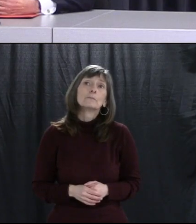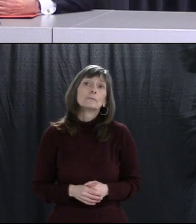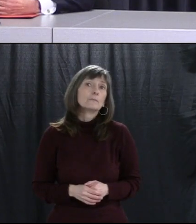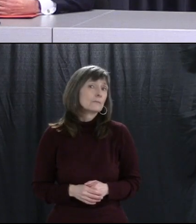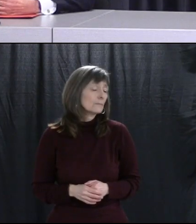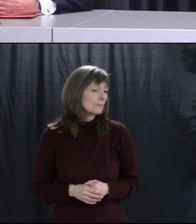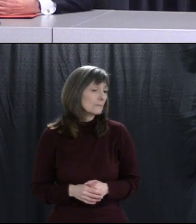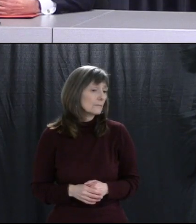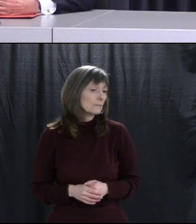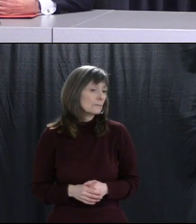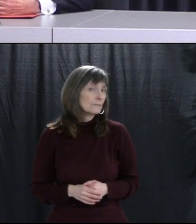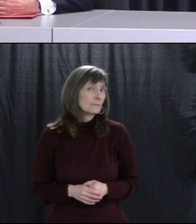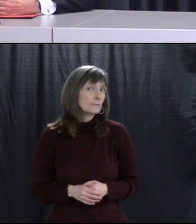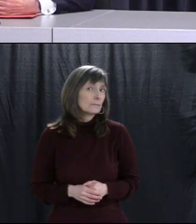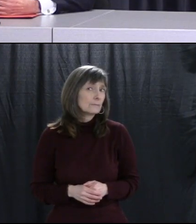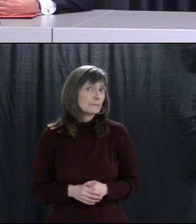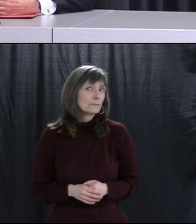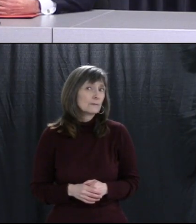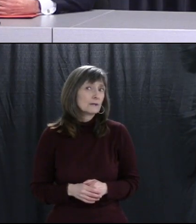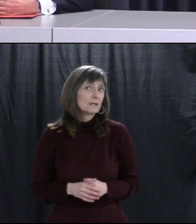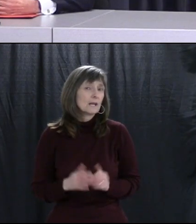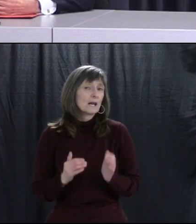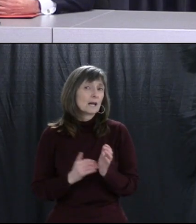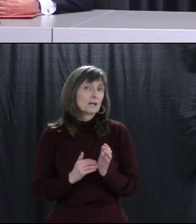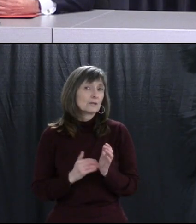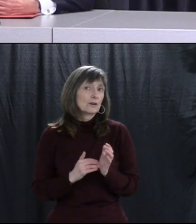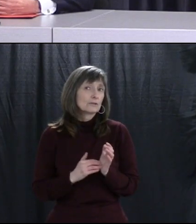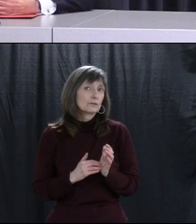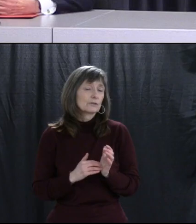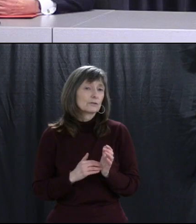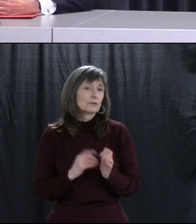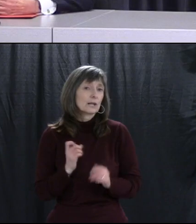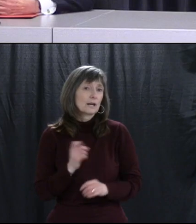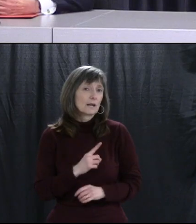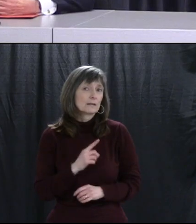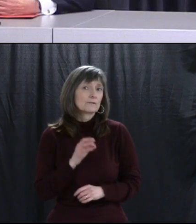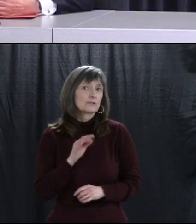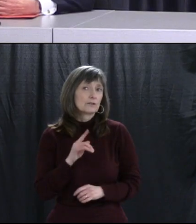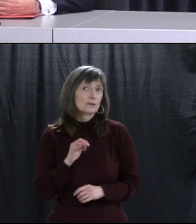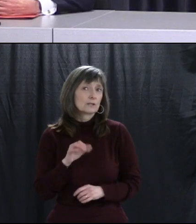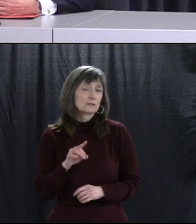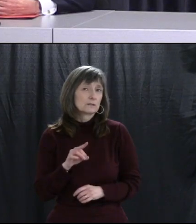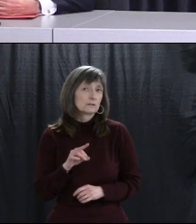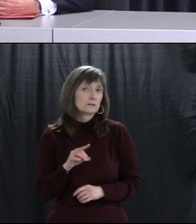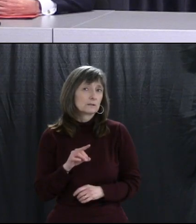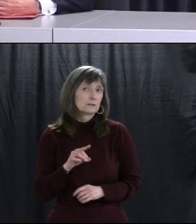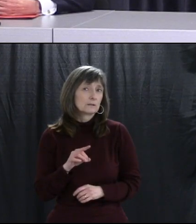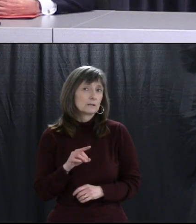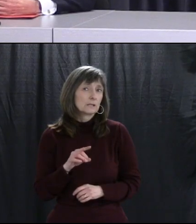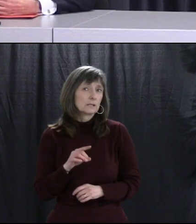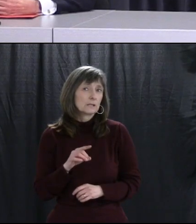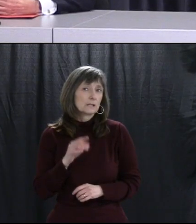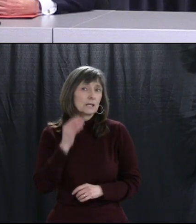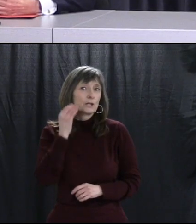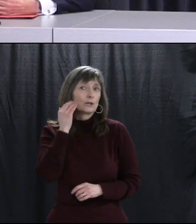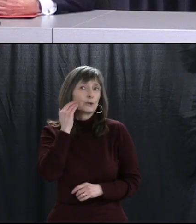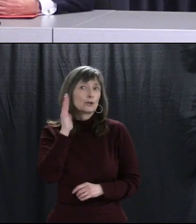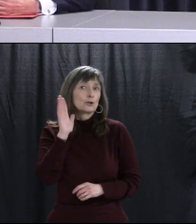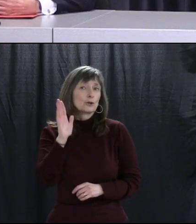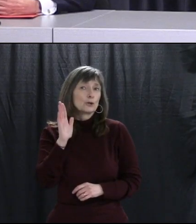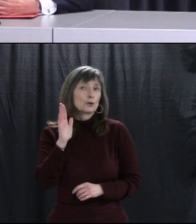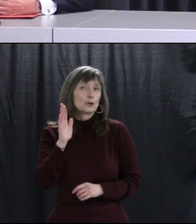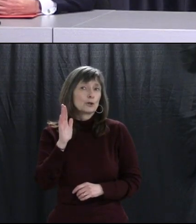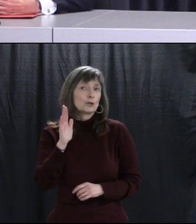for Dr. Fitzgerald is pretty straightforward, but I'm just wondering if technically your title is still interim